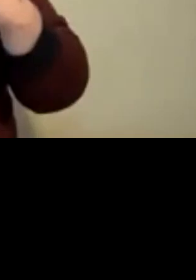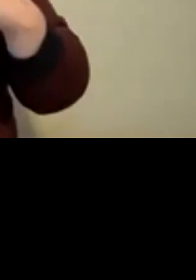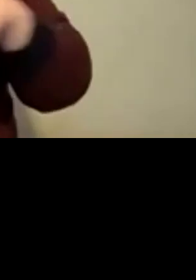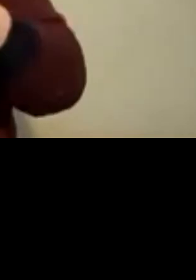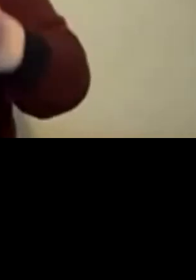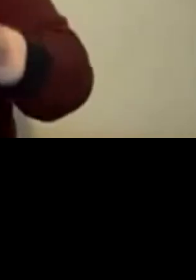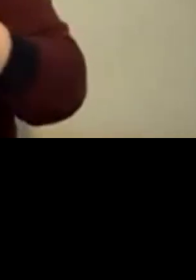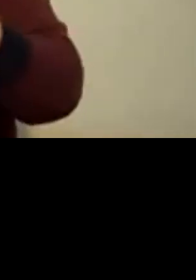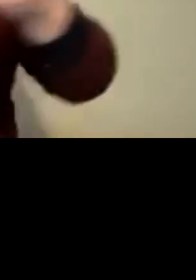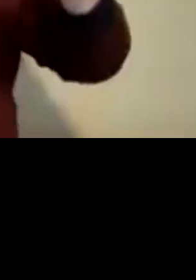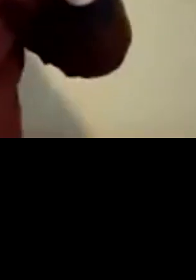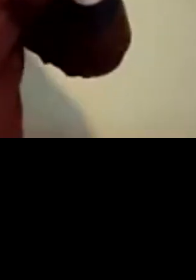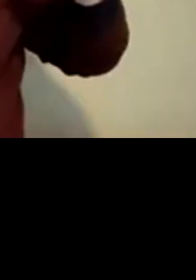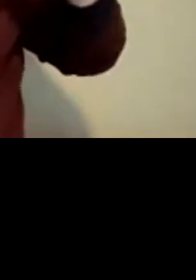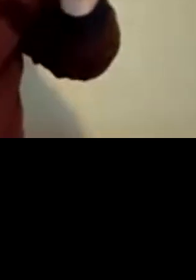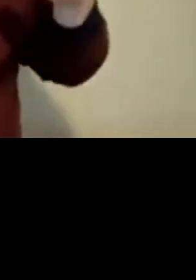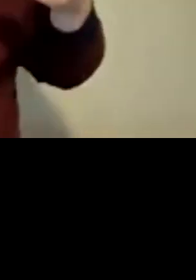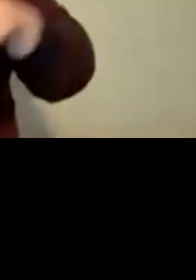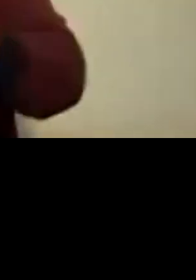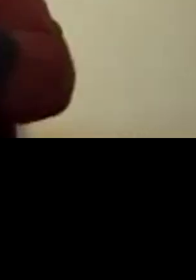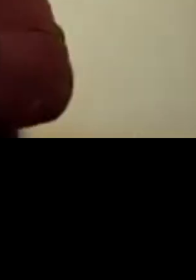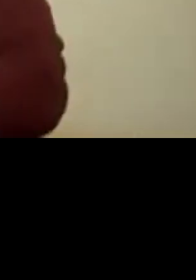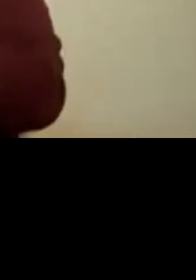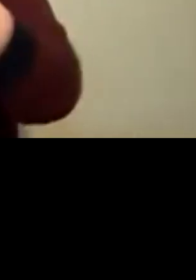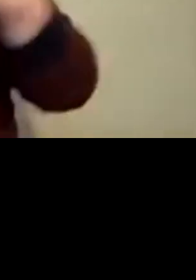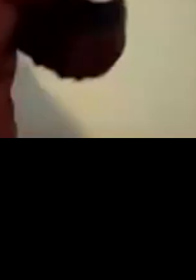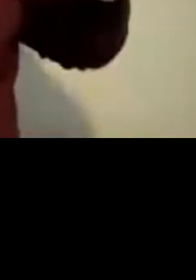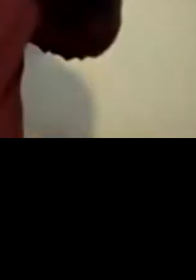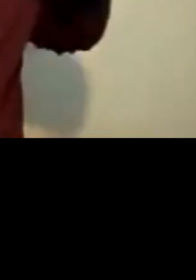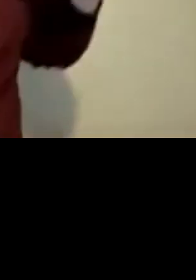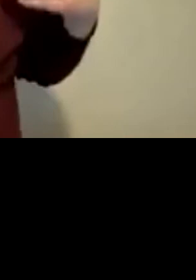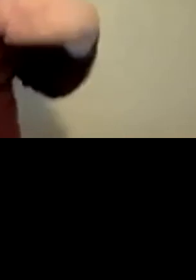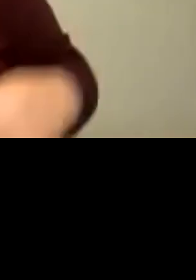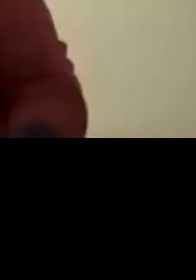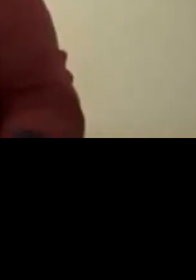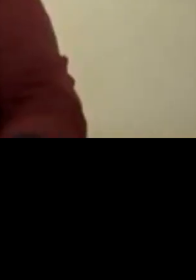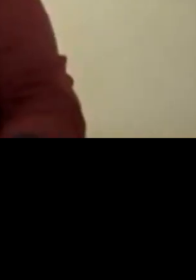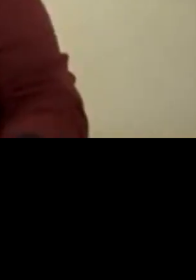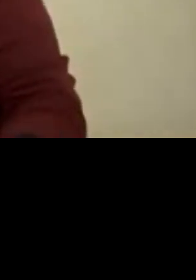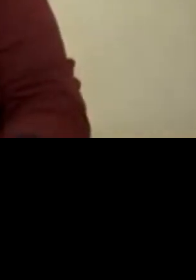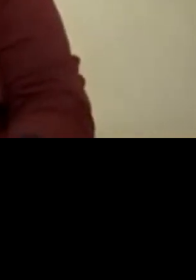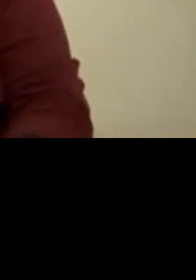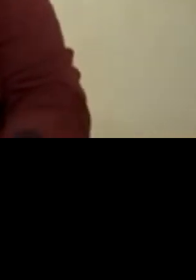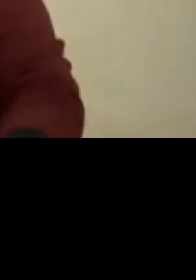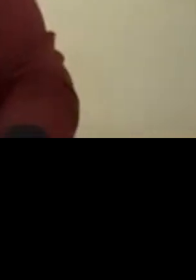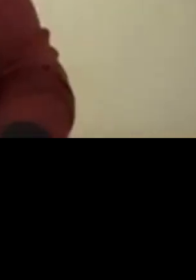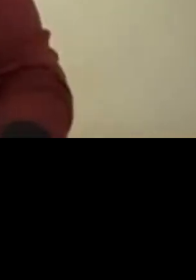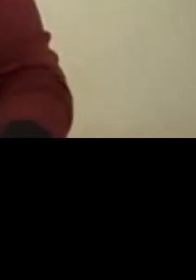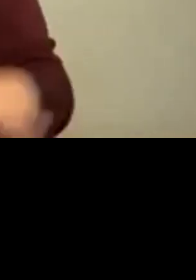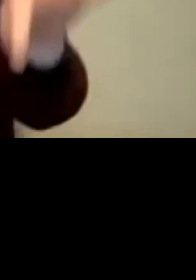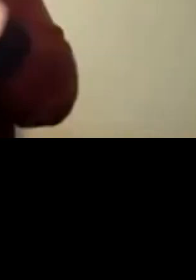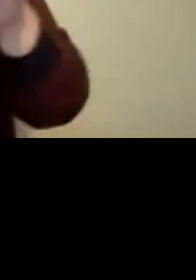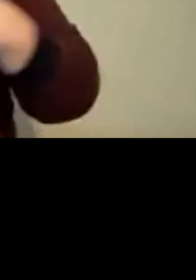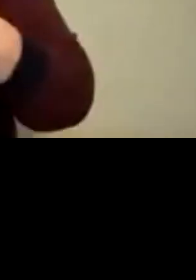see how they kind of maintain. But it's another reason why I think like also having them get